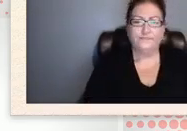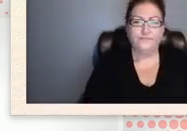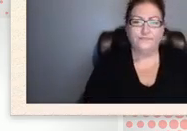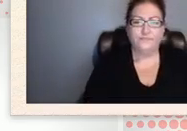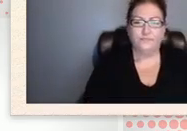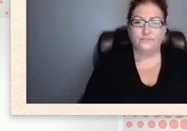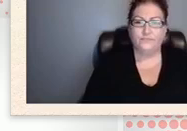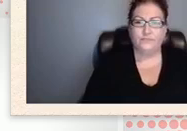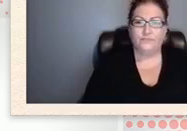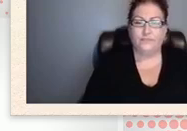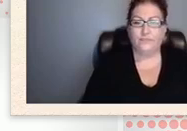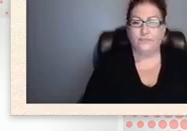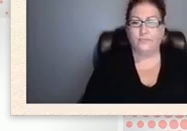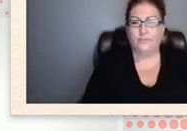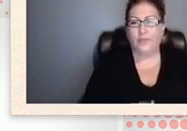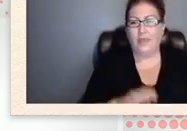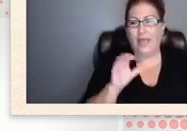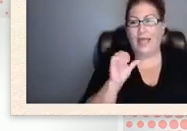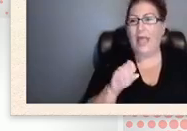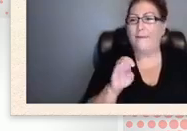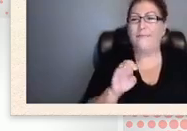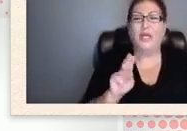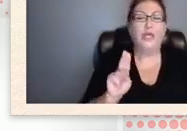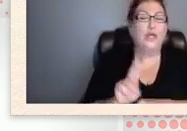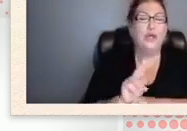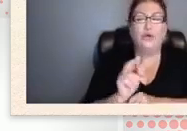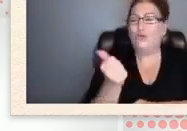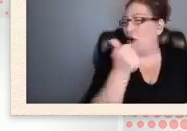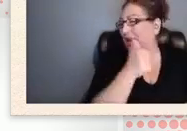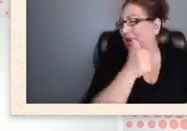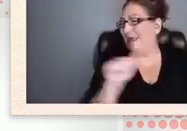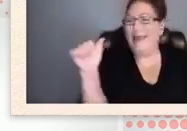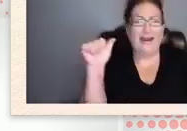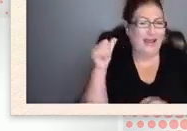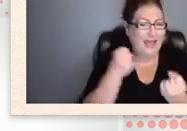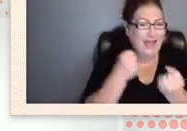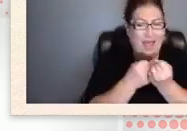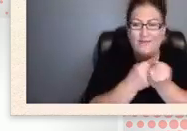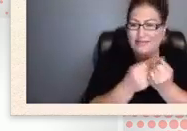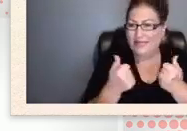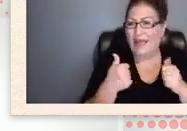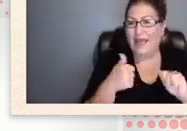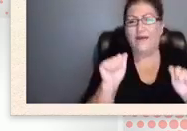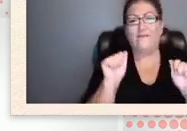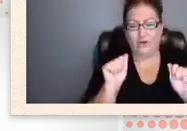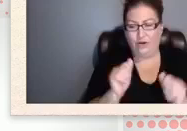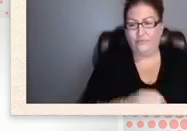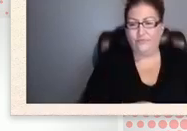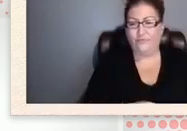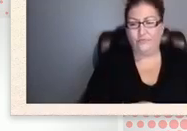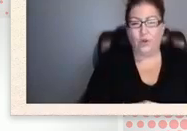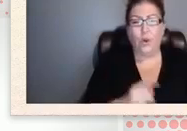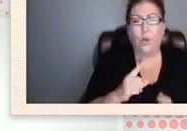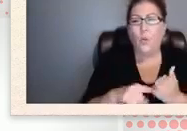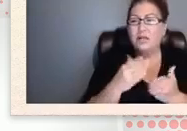that can be used on any advocacy effort that is made? What are some of the